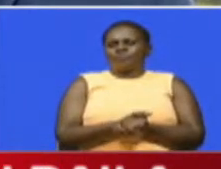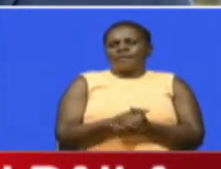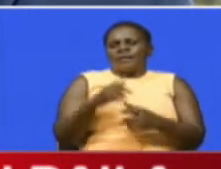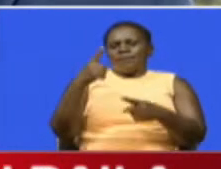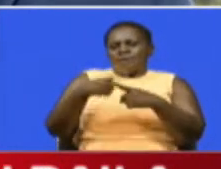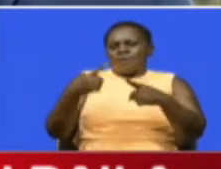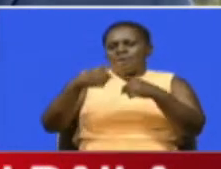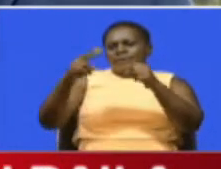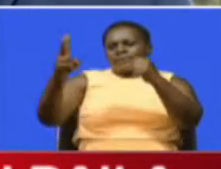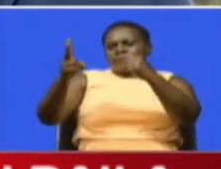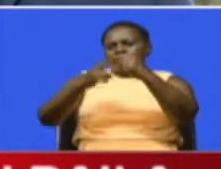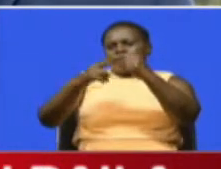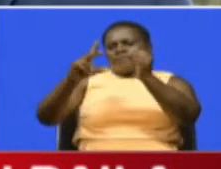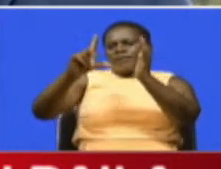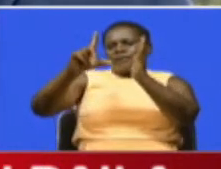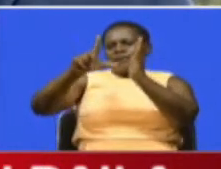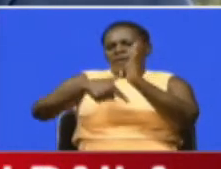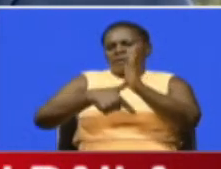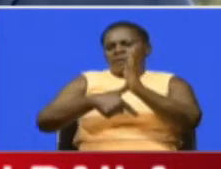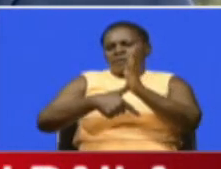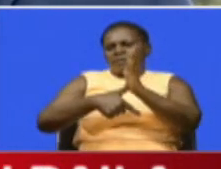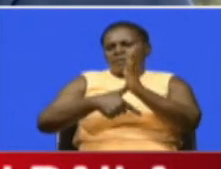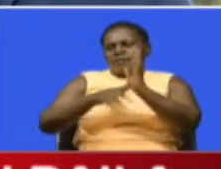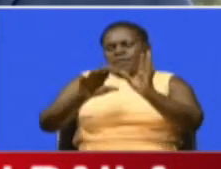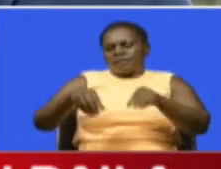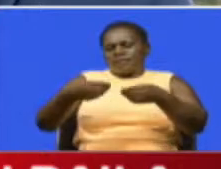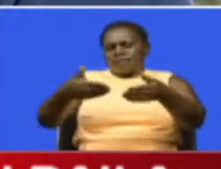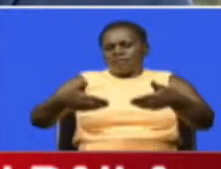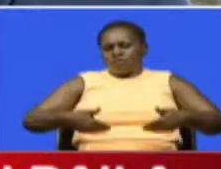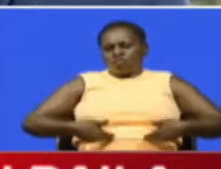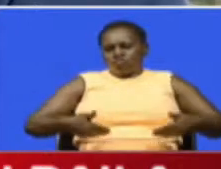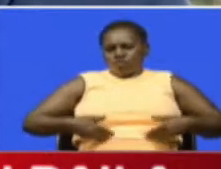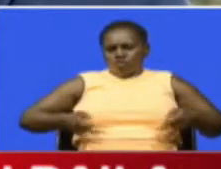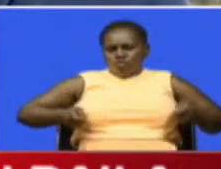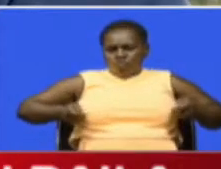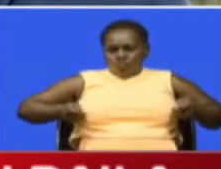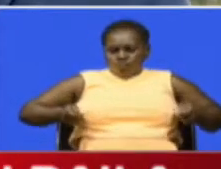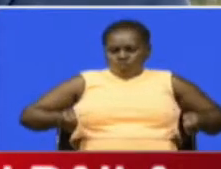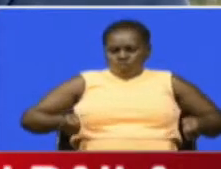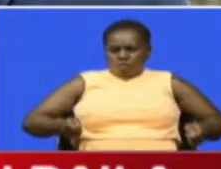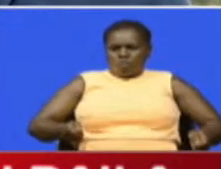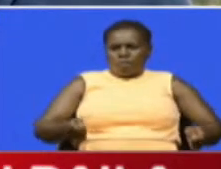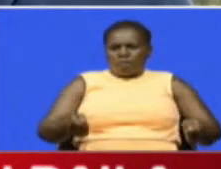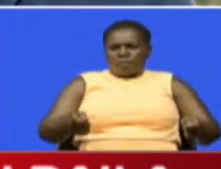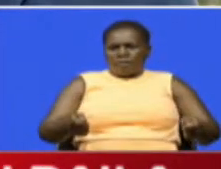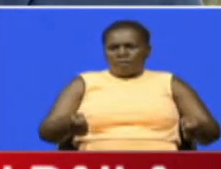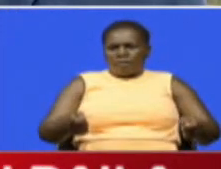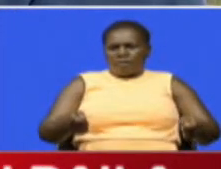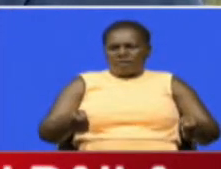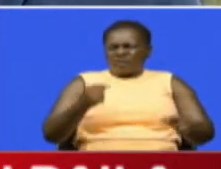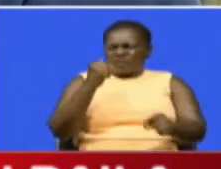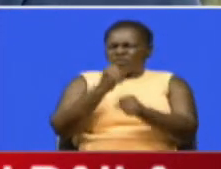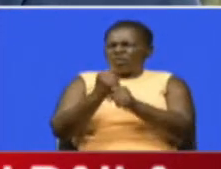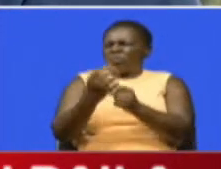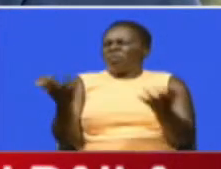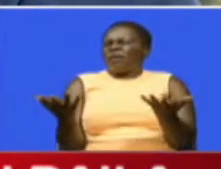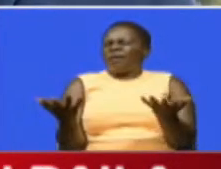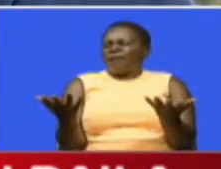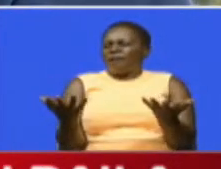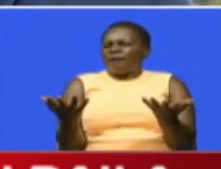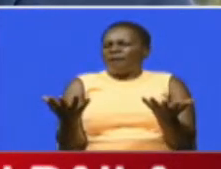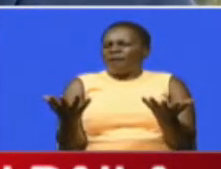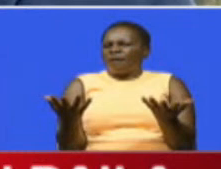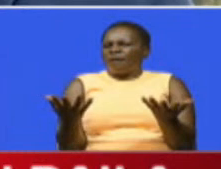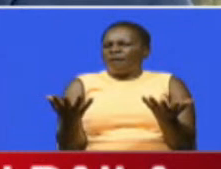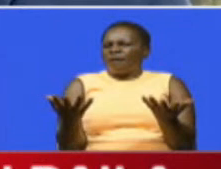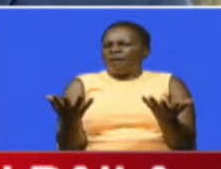7 years down the road, they're giving those youth wheelbarrows. What happened to the jobs? And they're